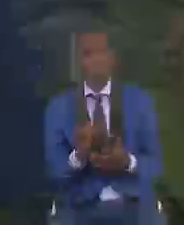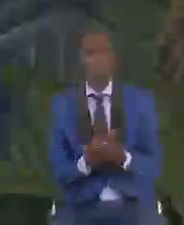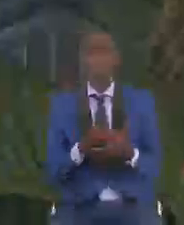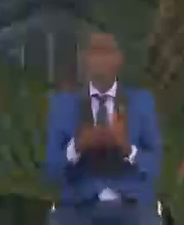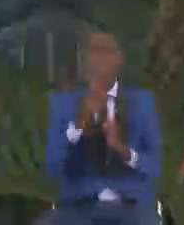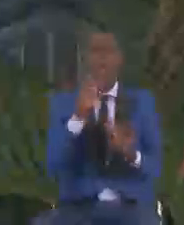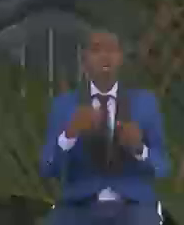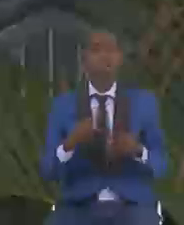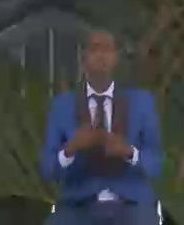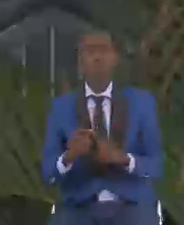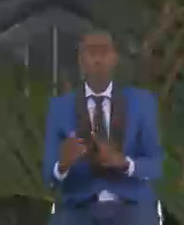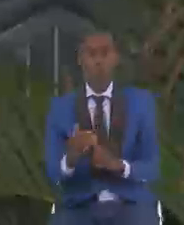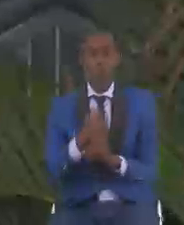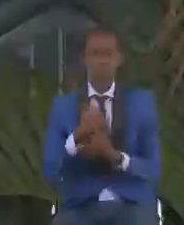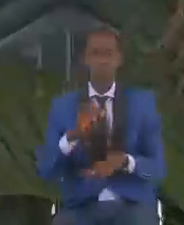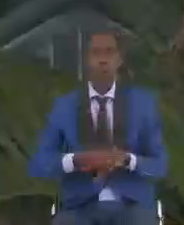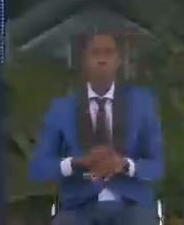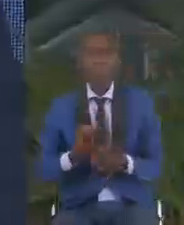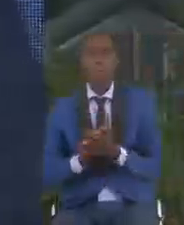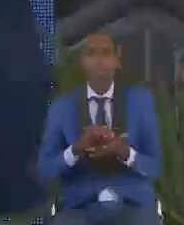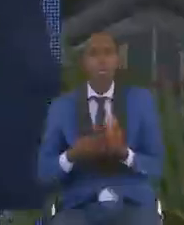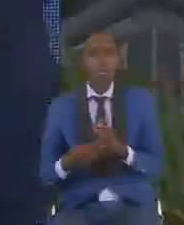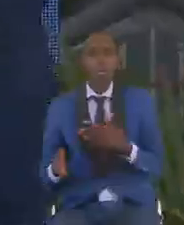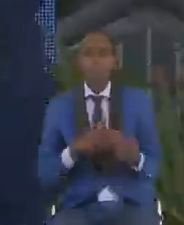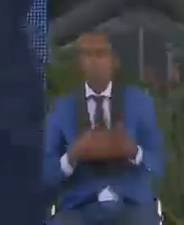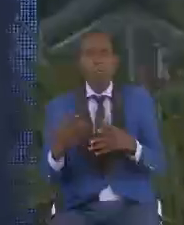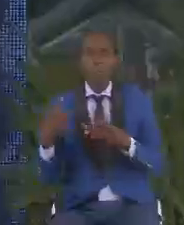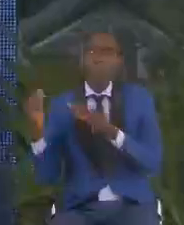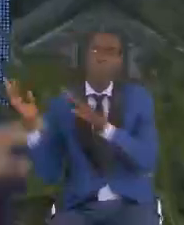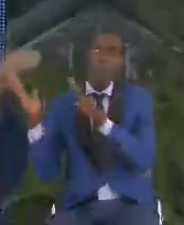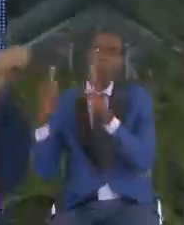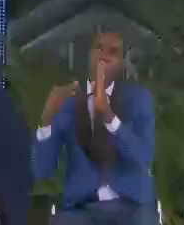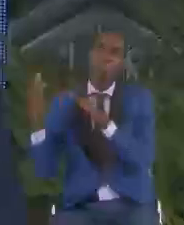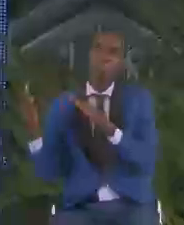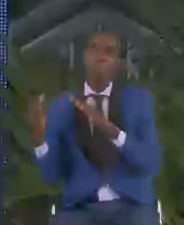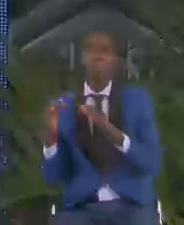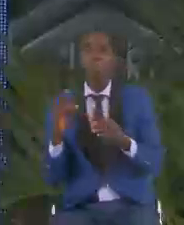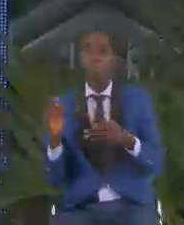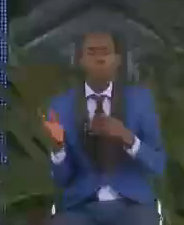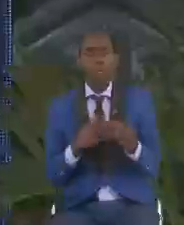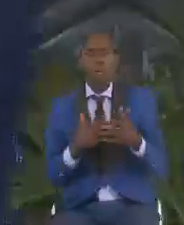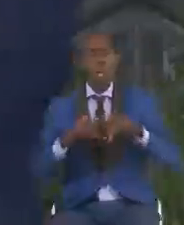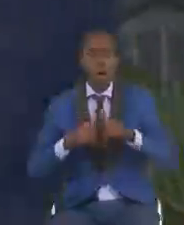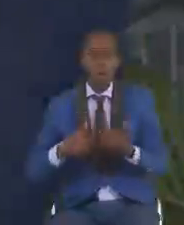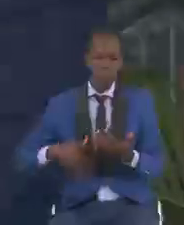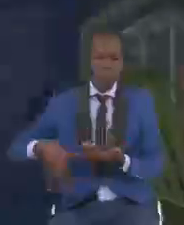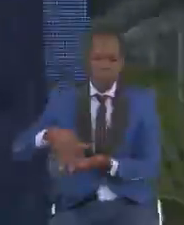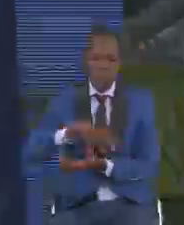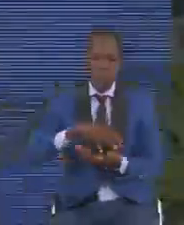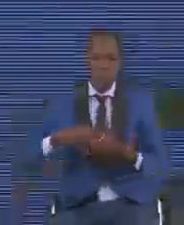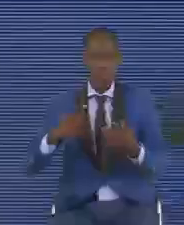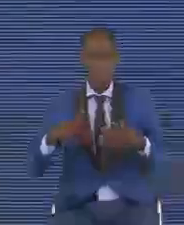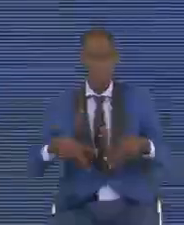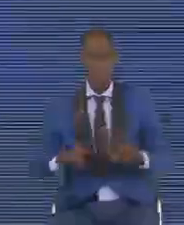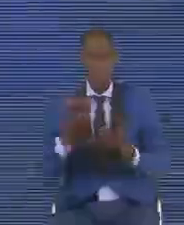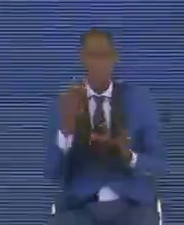on. That means whatever the wind, that means however rough the way it might be, that means